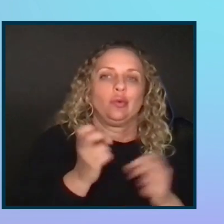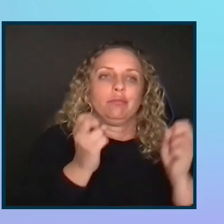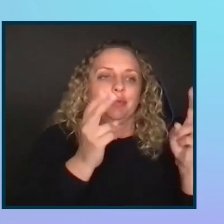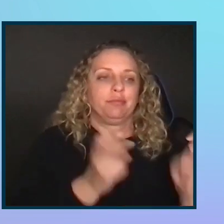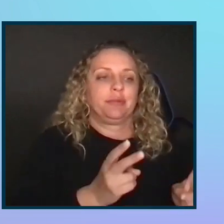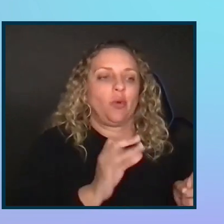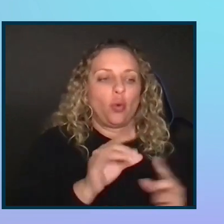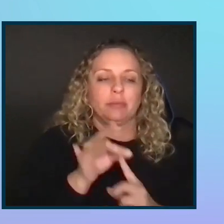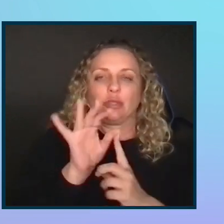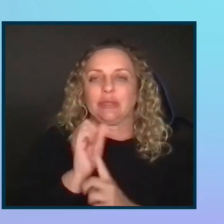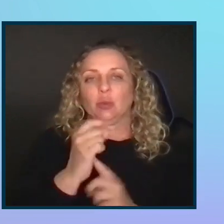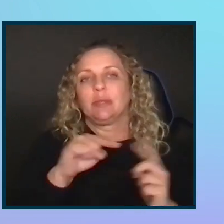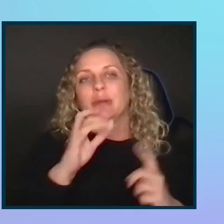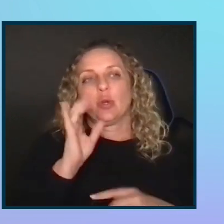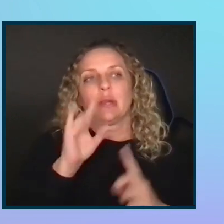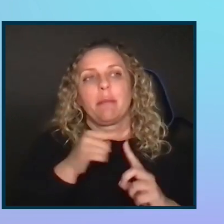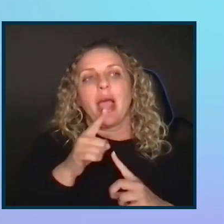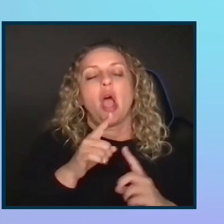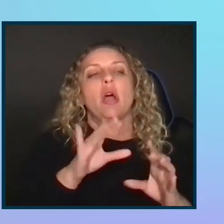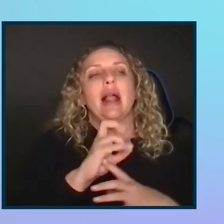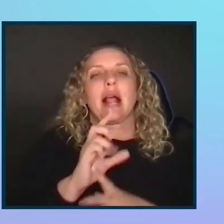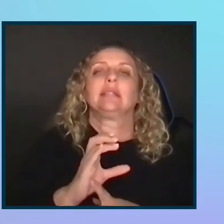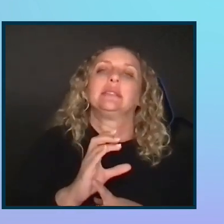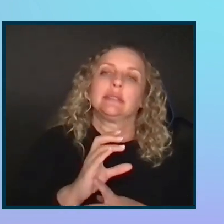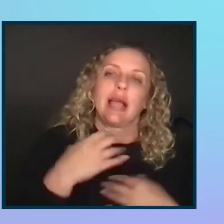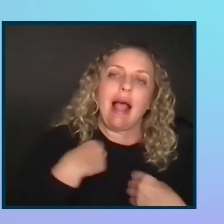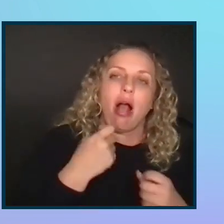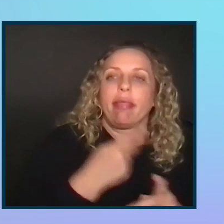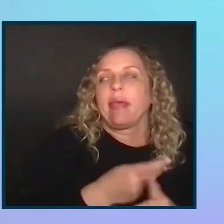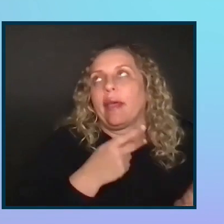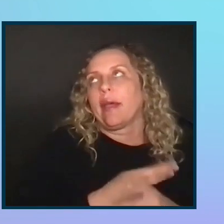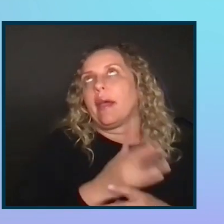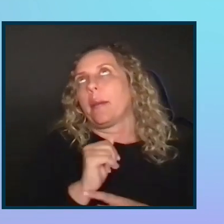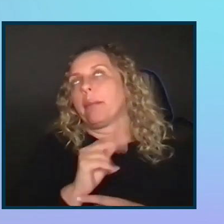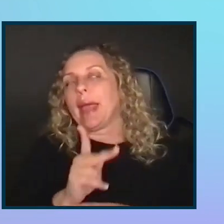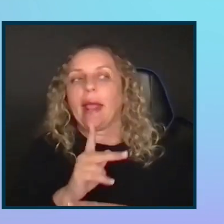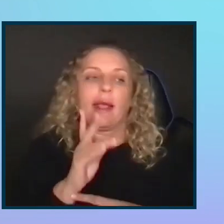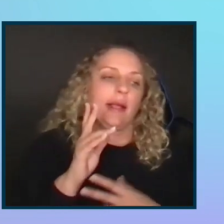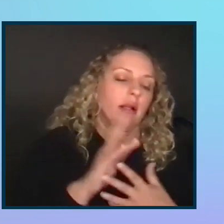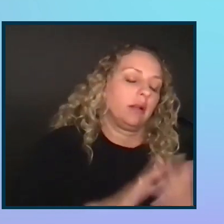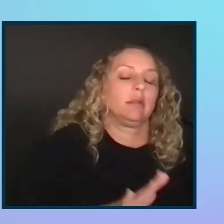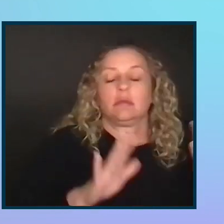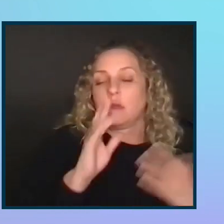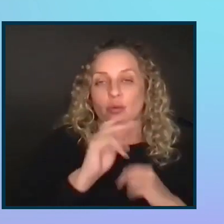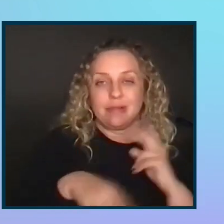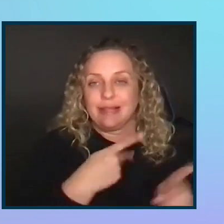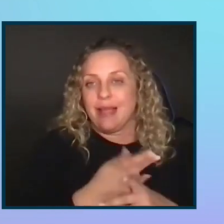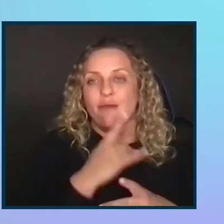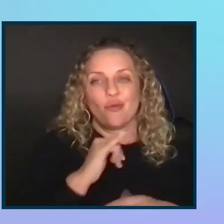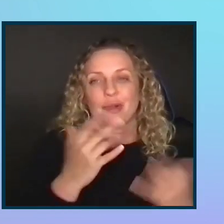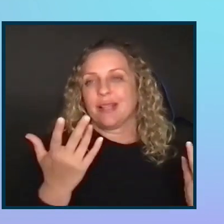of situation. But when you're thinking about classic, like healthcare, banking, those kinds of like